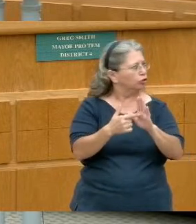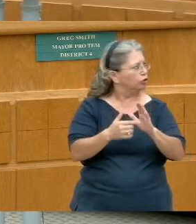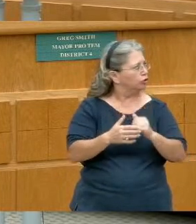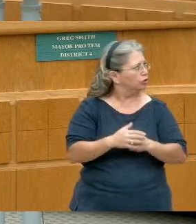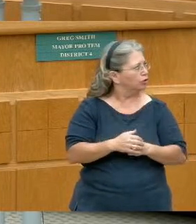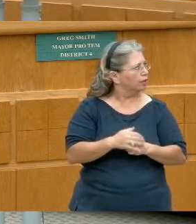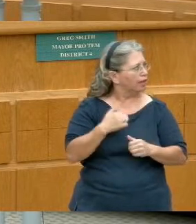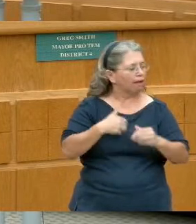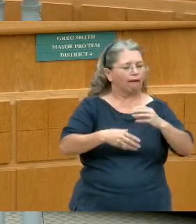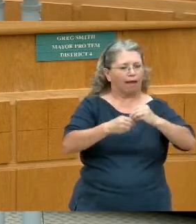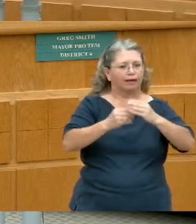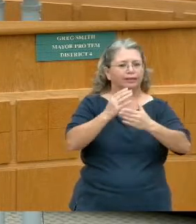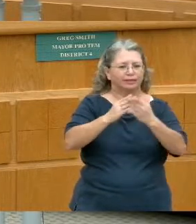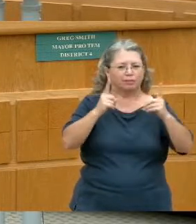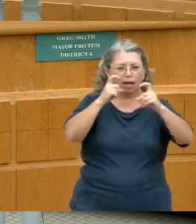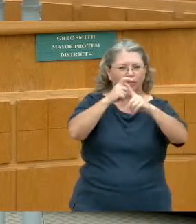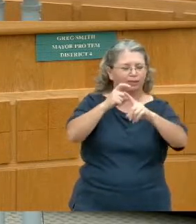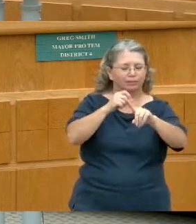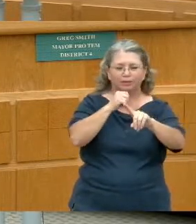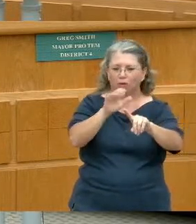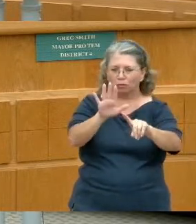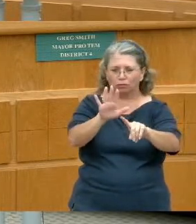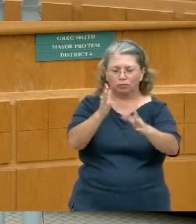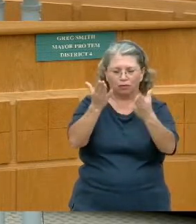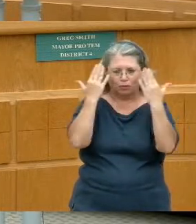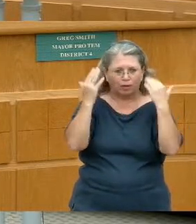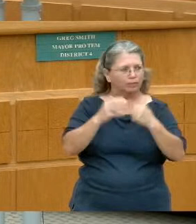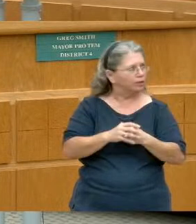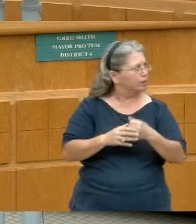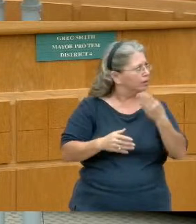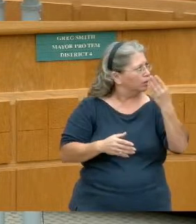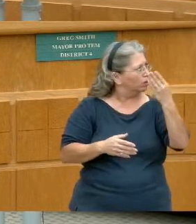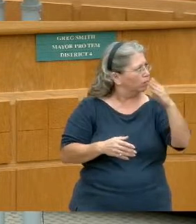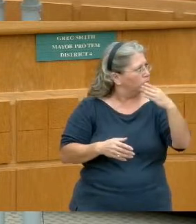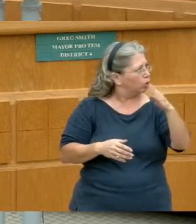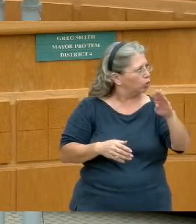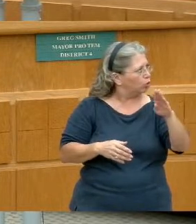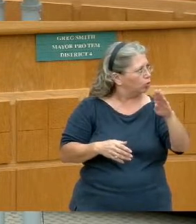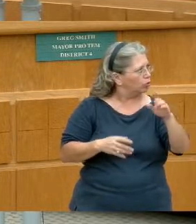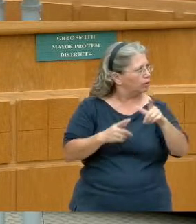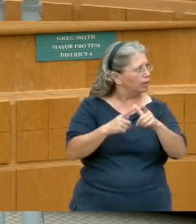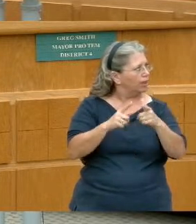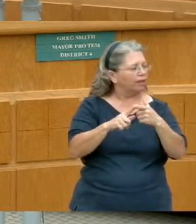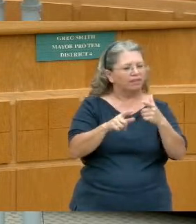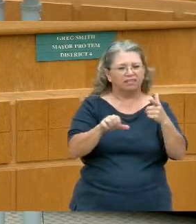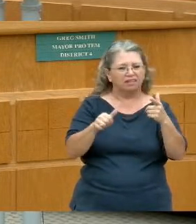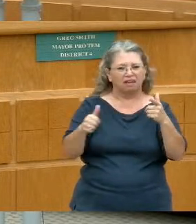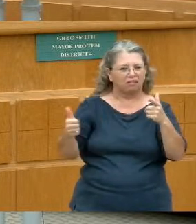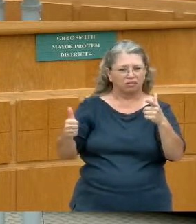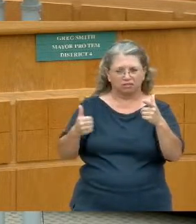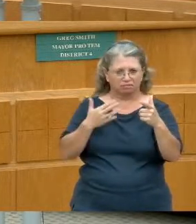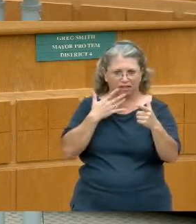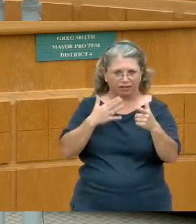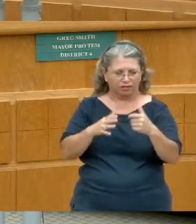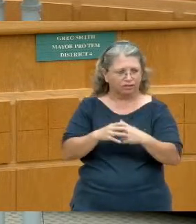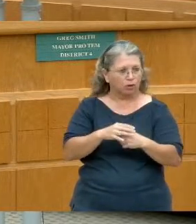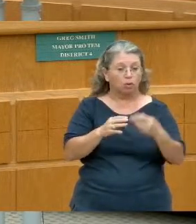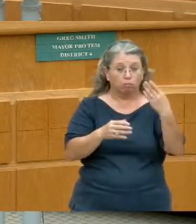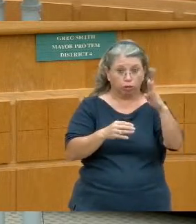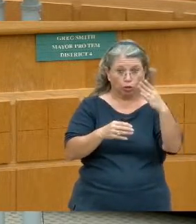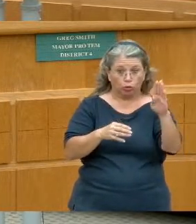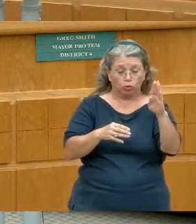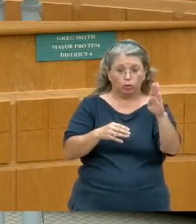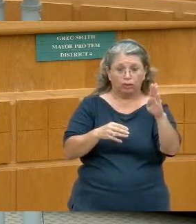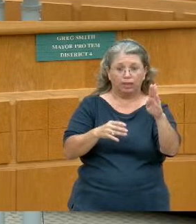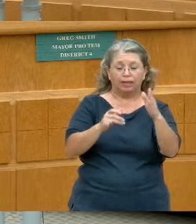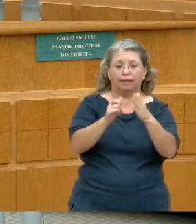So before you get overwhelmed, there's the blue and there's kind of the yellow colors, the yellow-brown colors. Okay, so the blue are